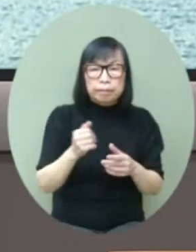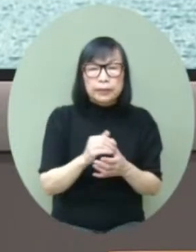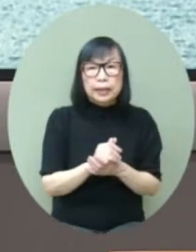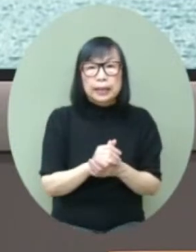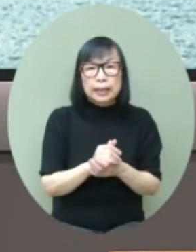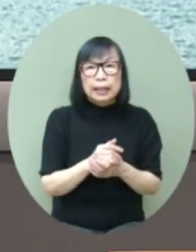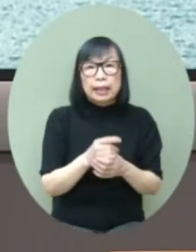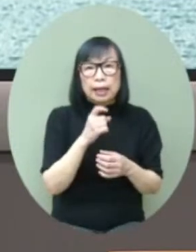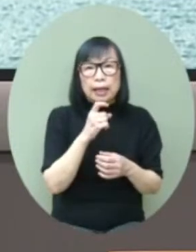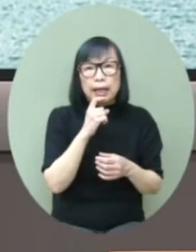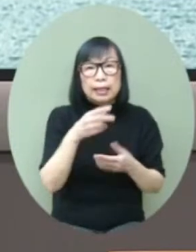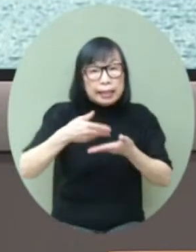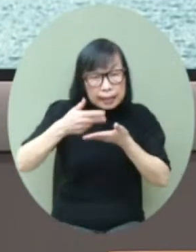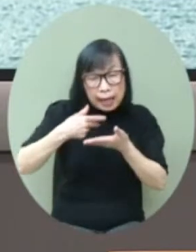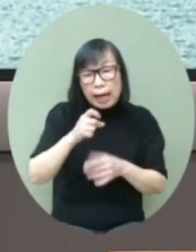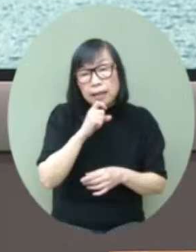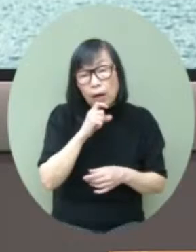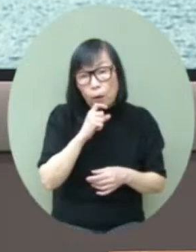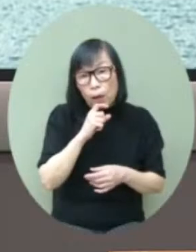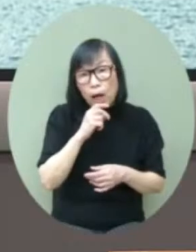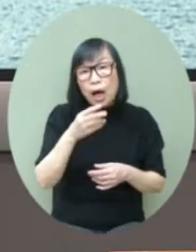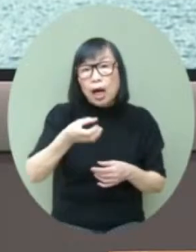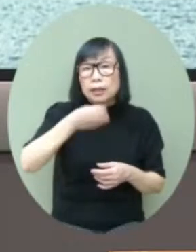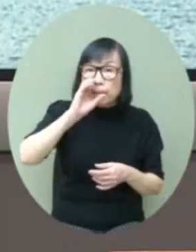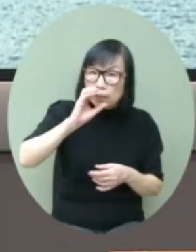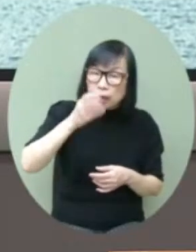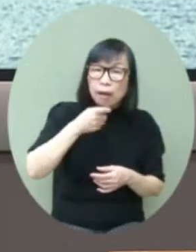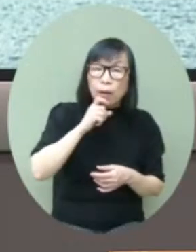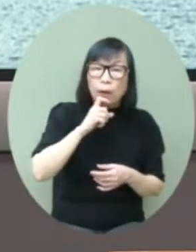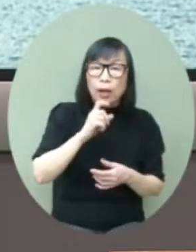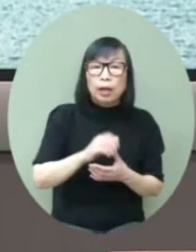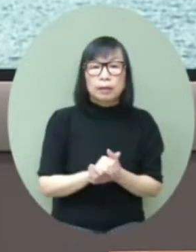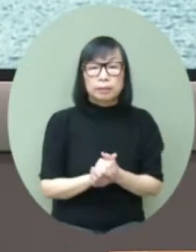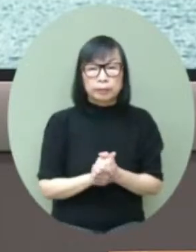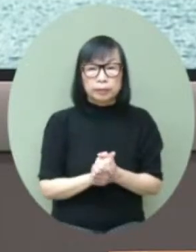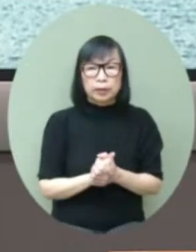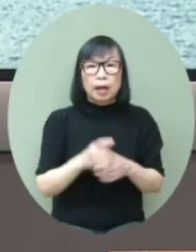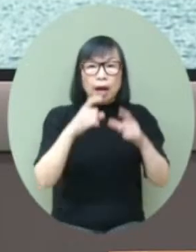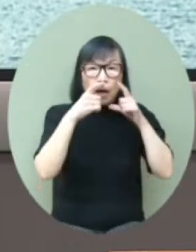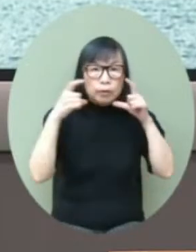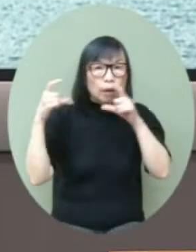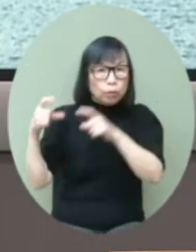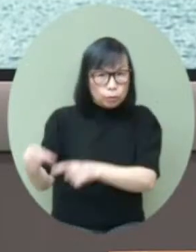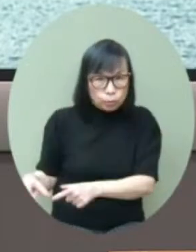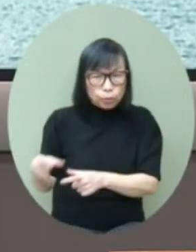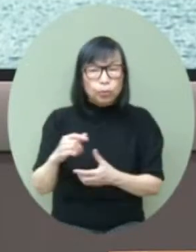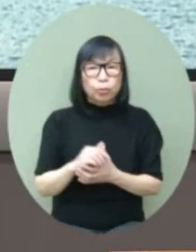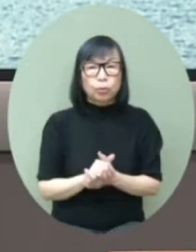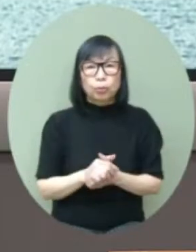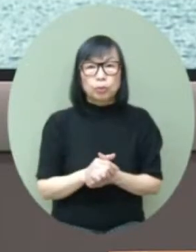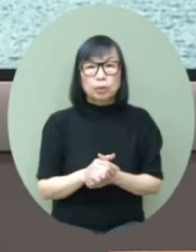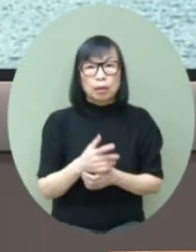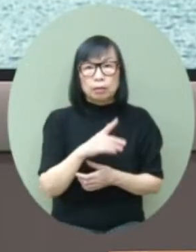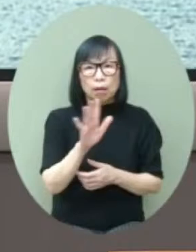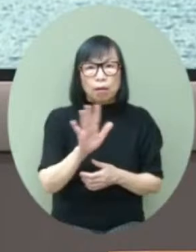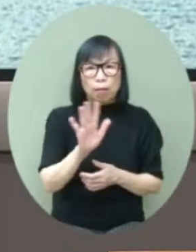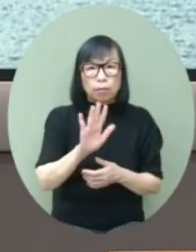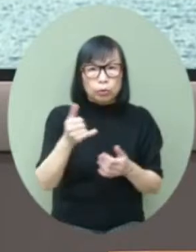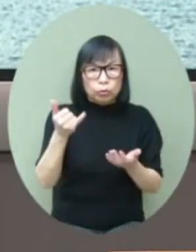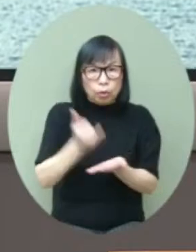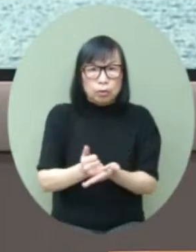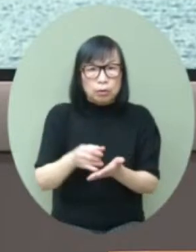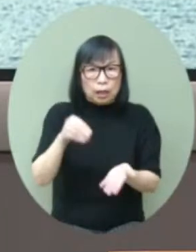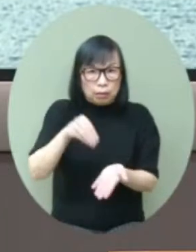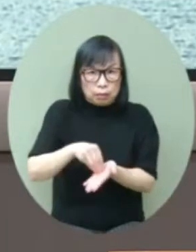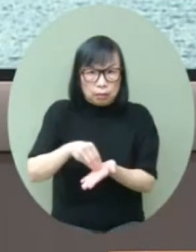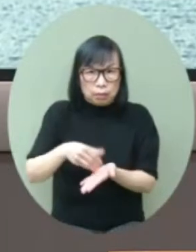and where people could eat or have drinks. And when they did that, they have to remove the mask.